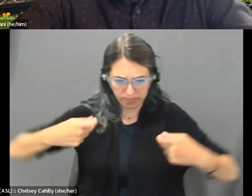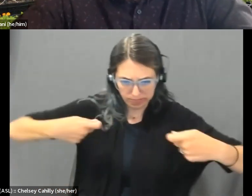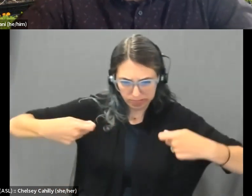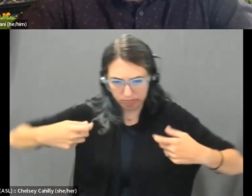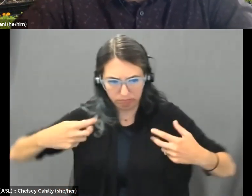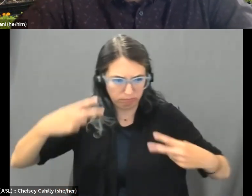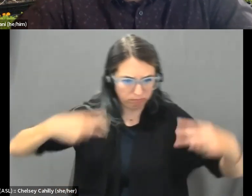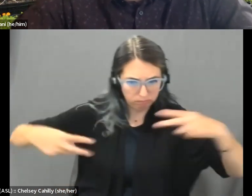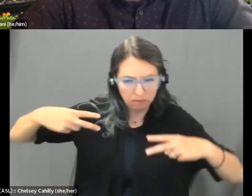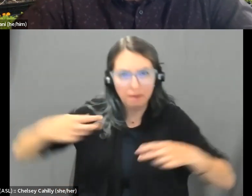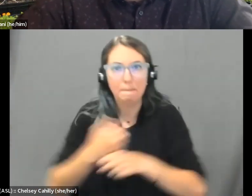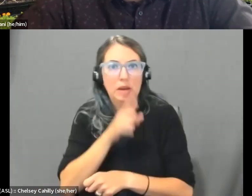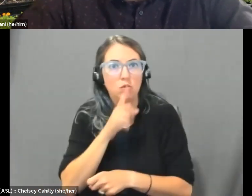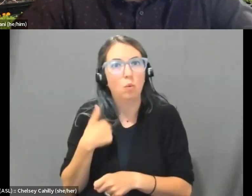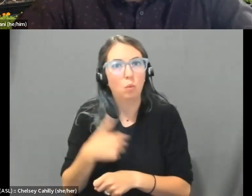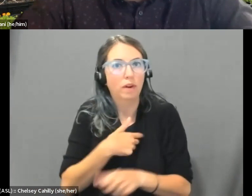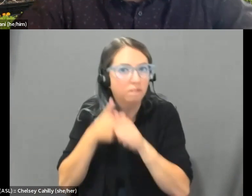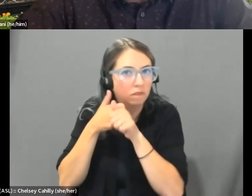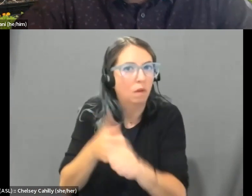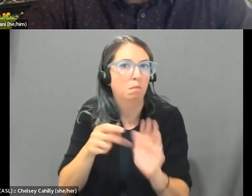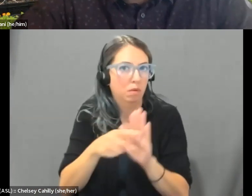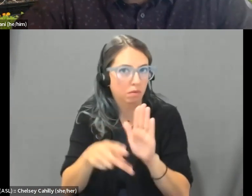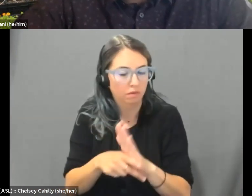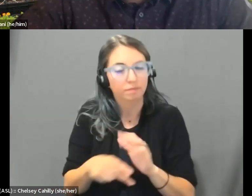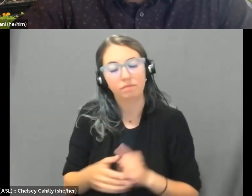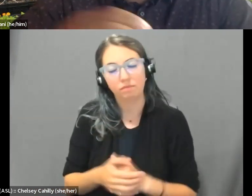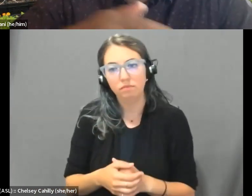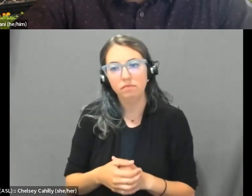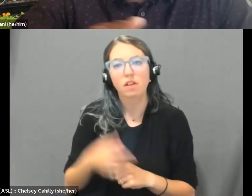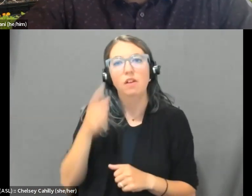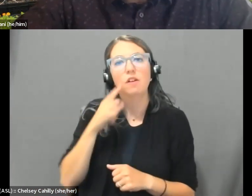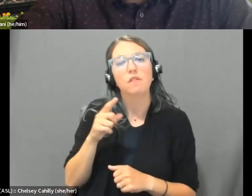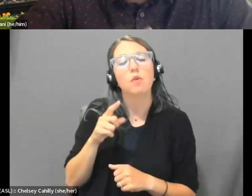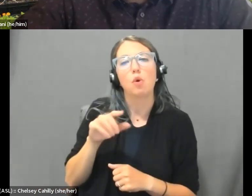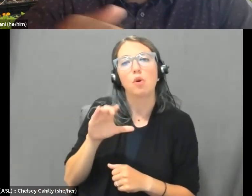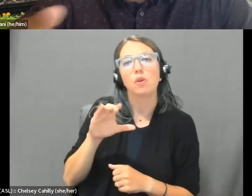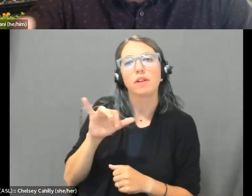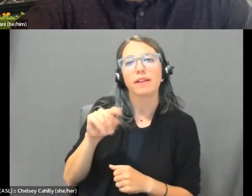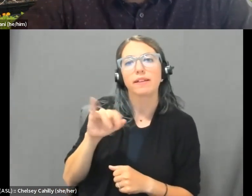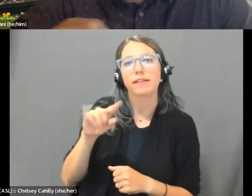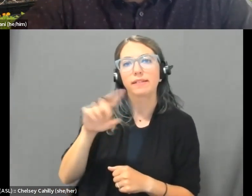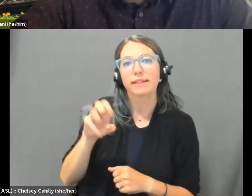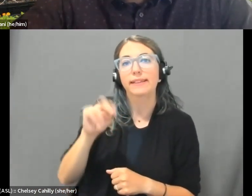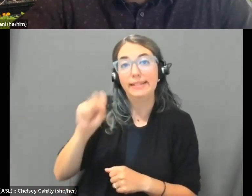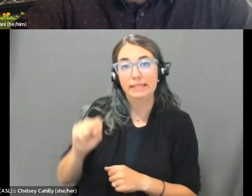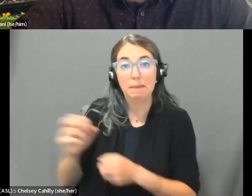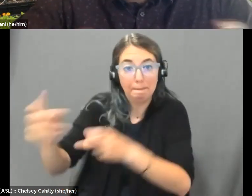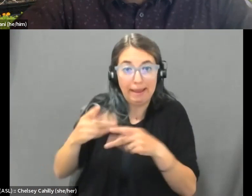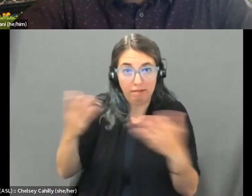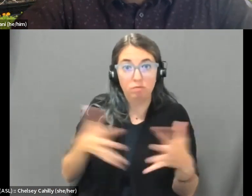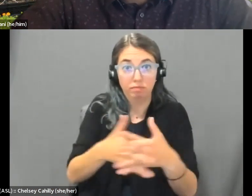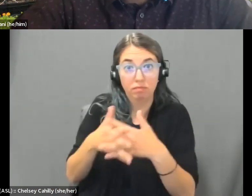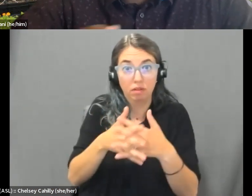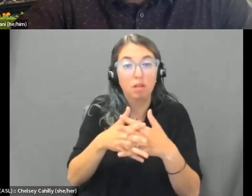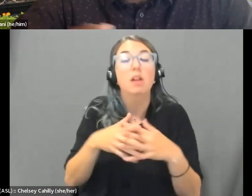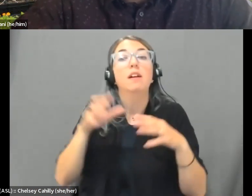the qualitative work for that workshop with returning citizens, the agreement was drafted in writing by storytellers and